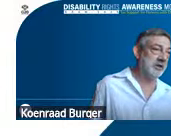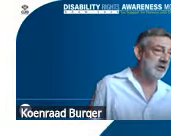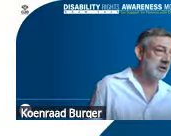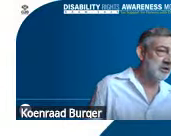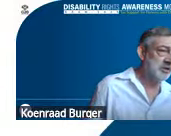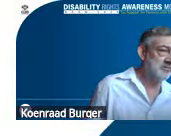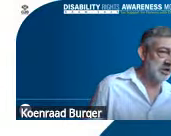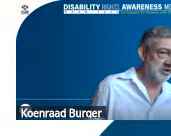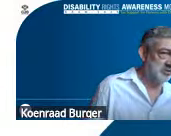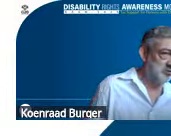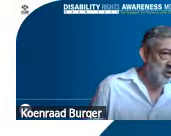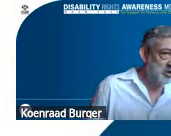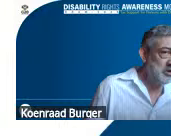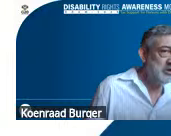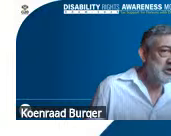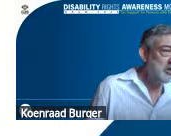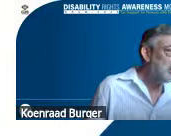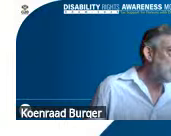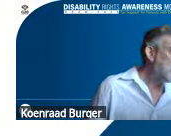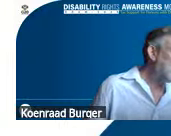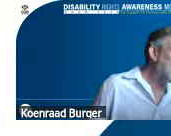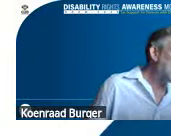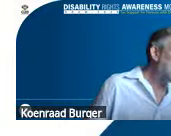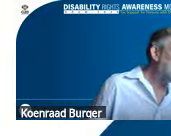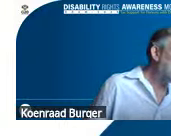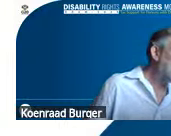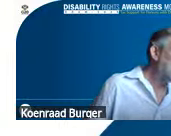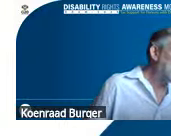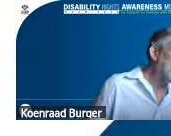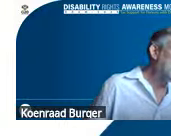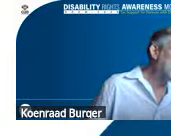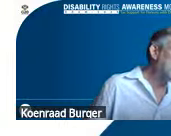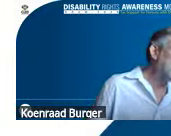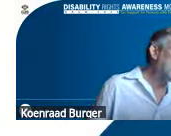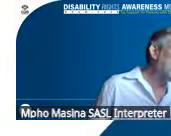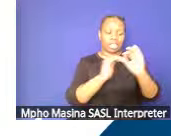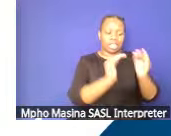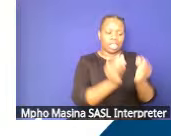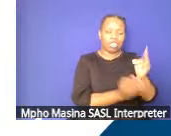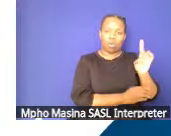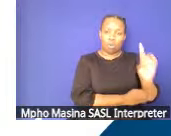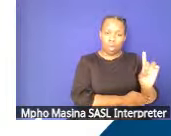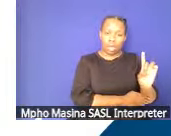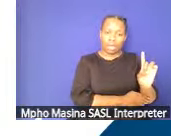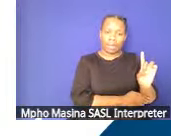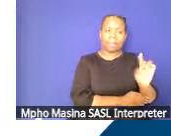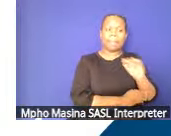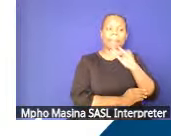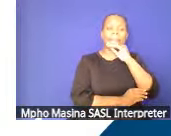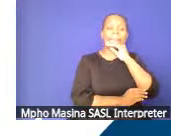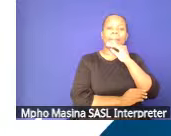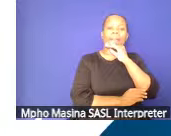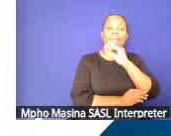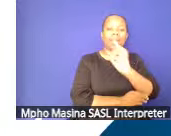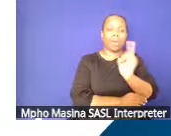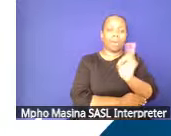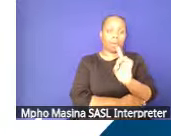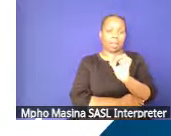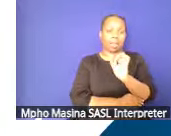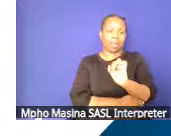B subsection 1, and it means a moderate to